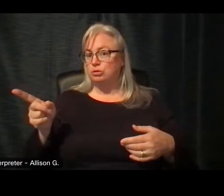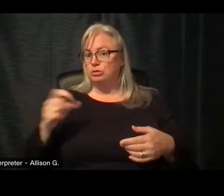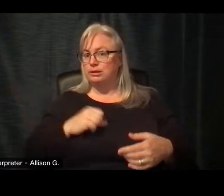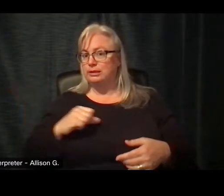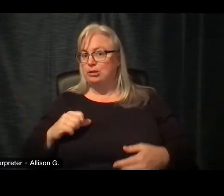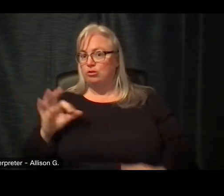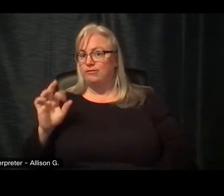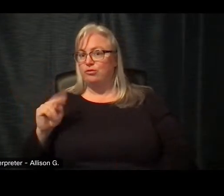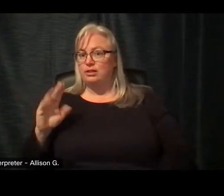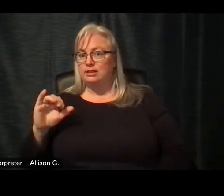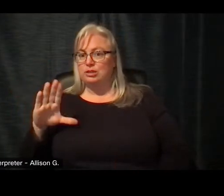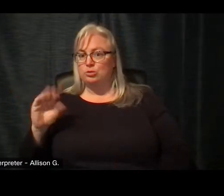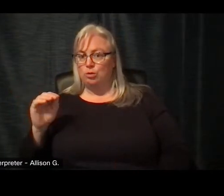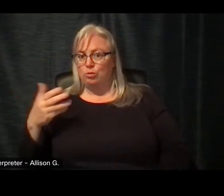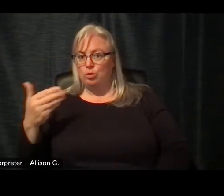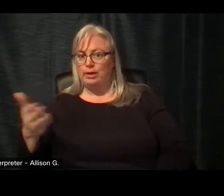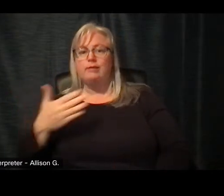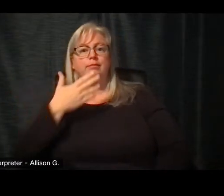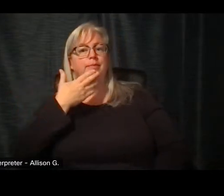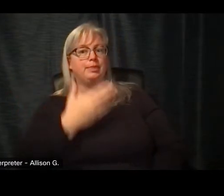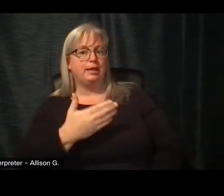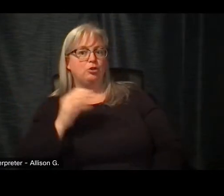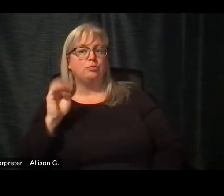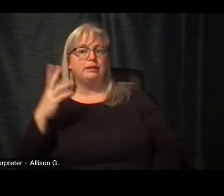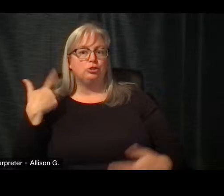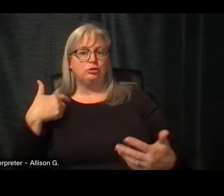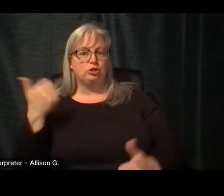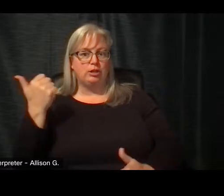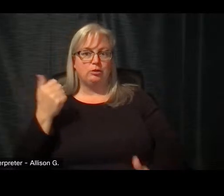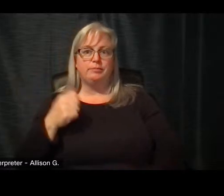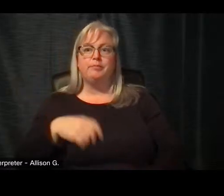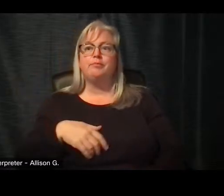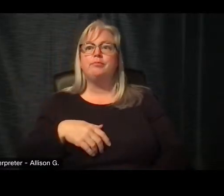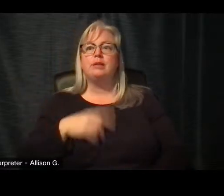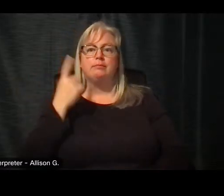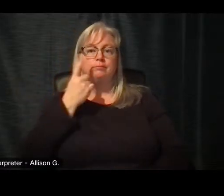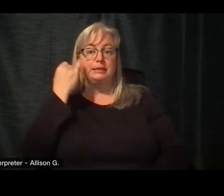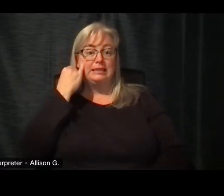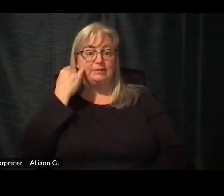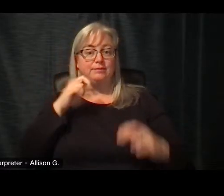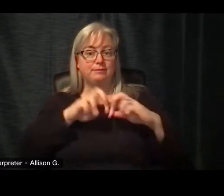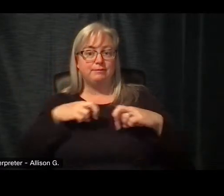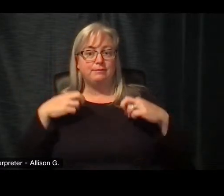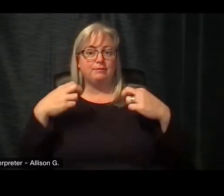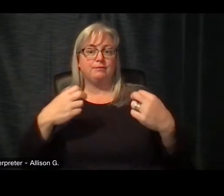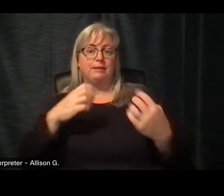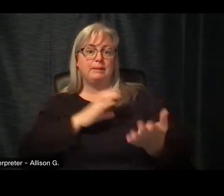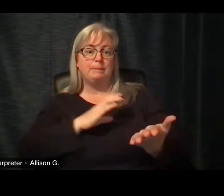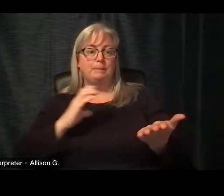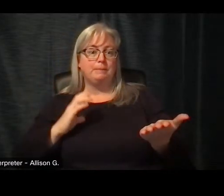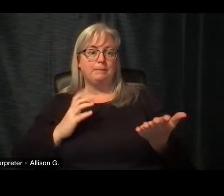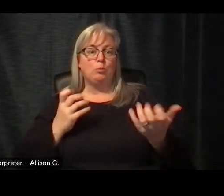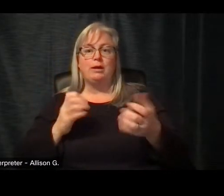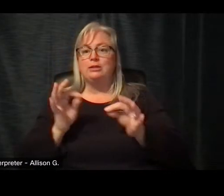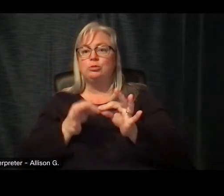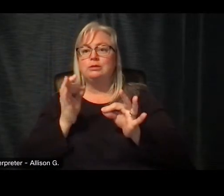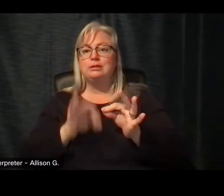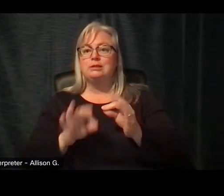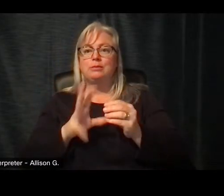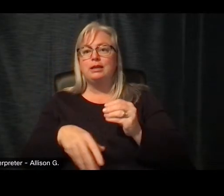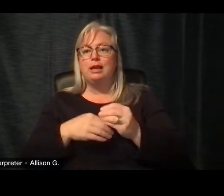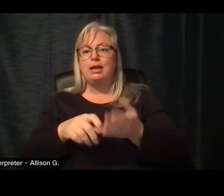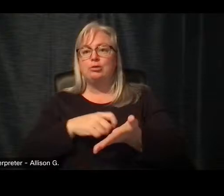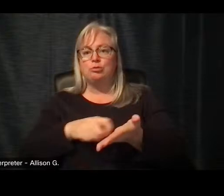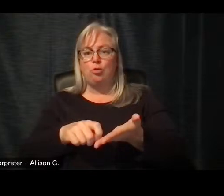Senator Francisco, go ahead. thank you, Mr. Chair. I'm wondering if the committee might want to just simply add a